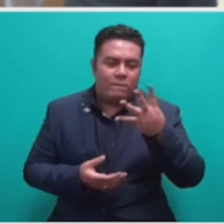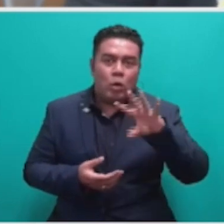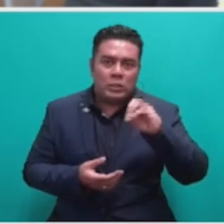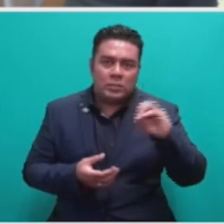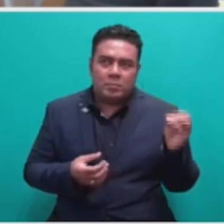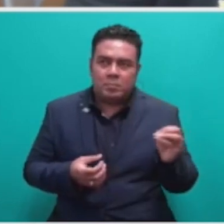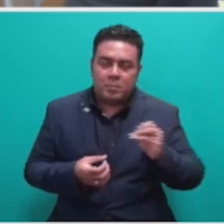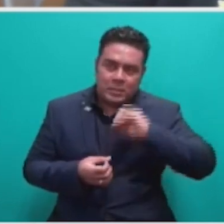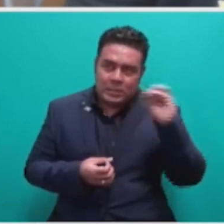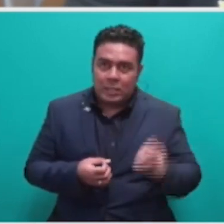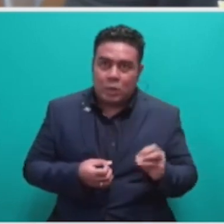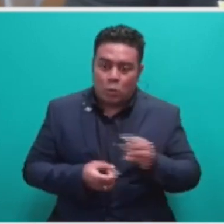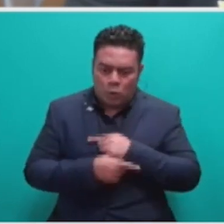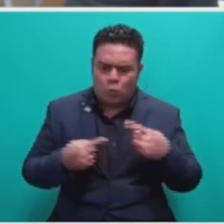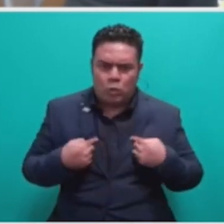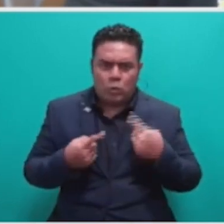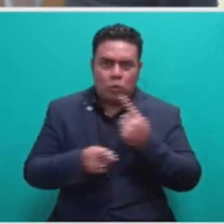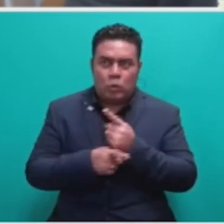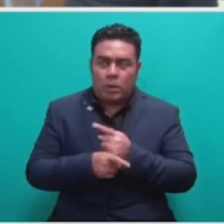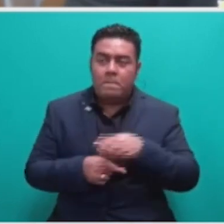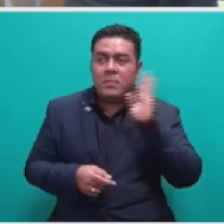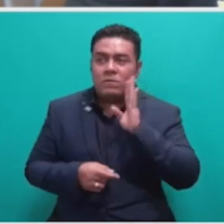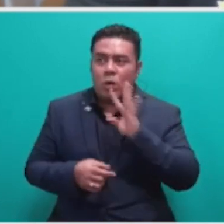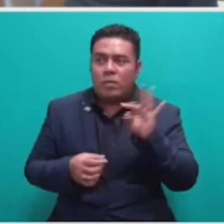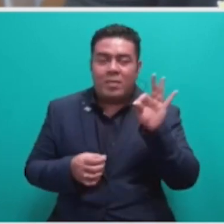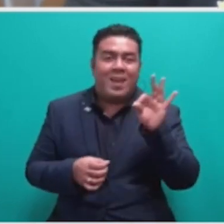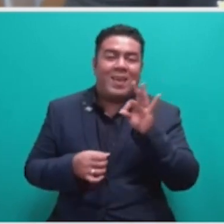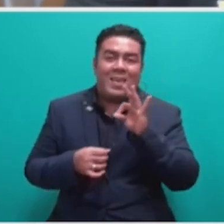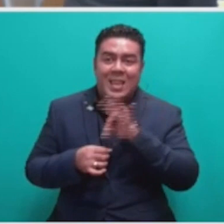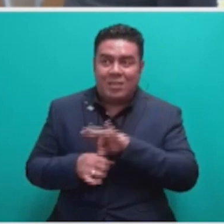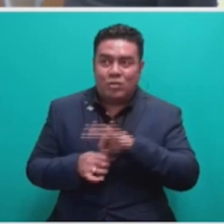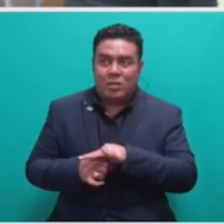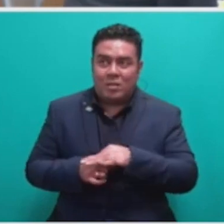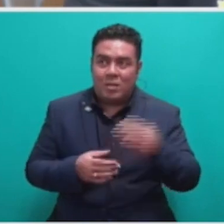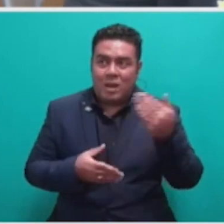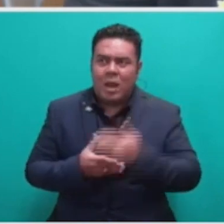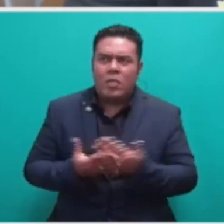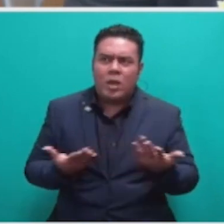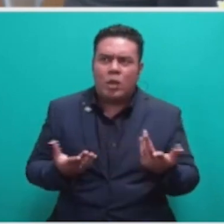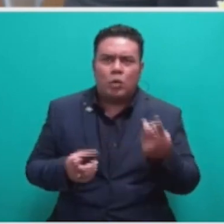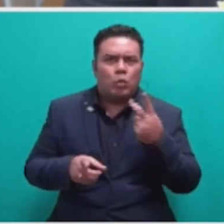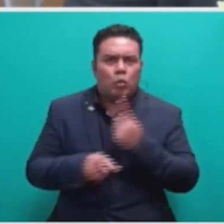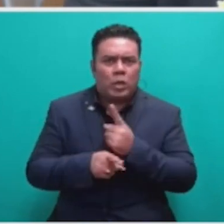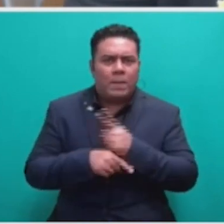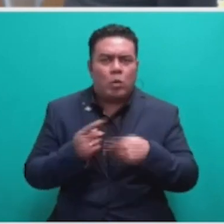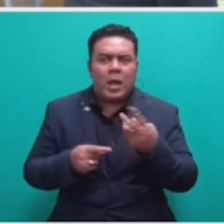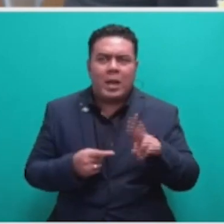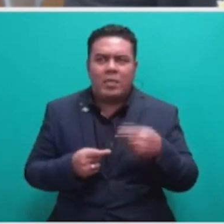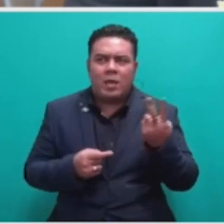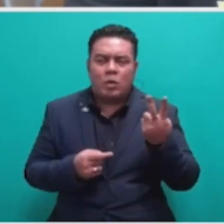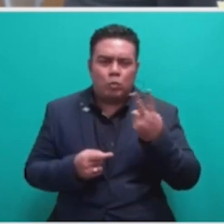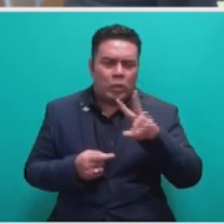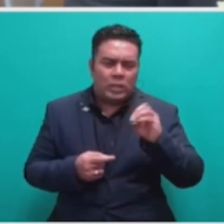40%. And when we were raising it before the election, then they reduced the 20%. Now they are talking about another 20%. Don't know what I'm talking